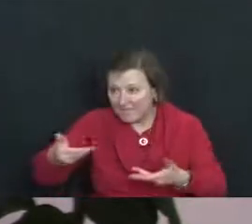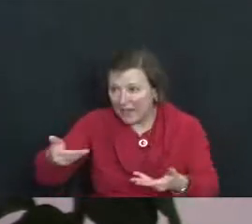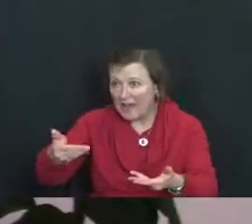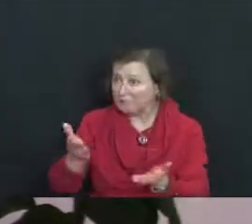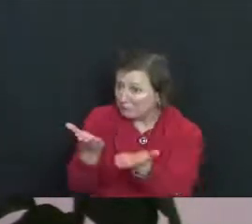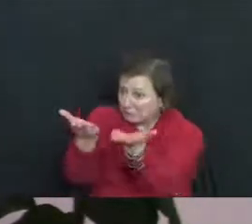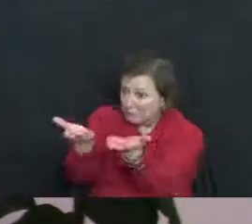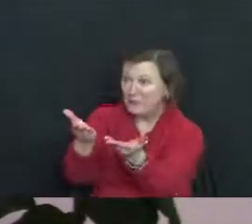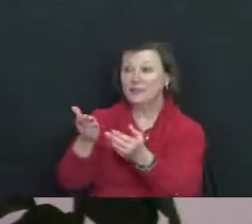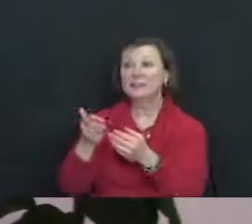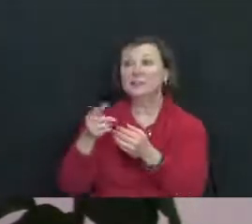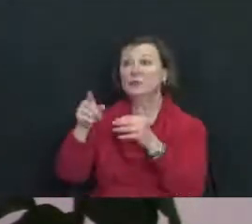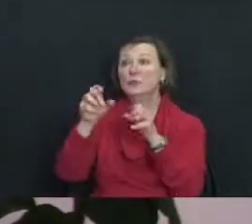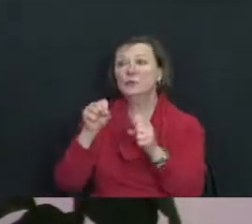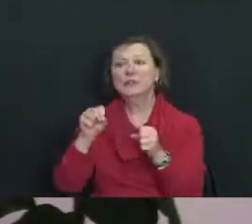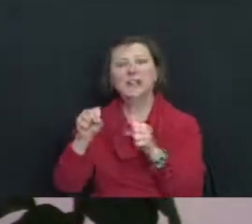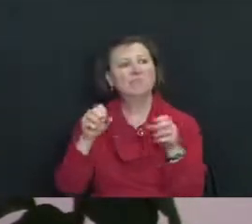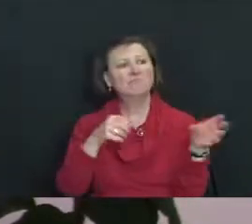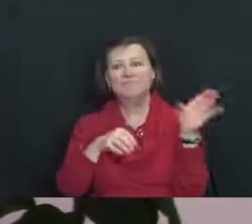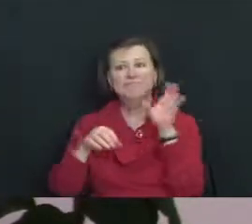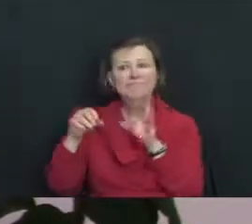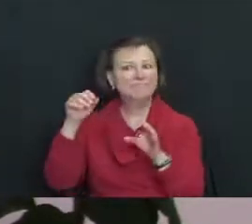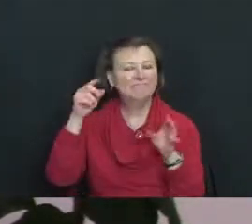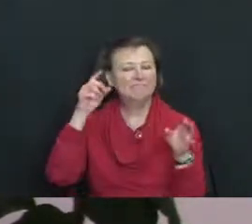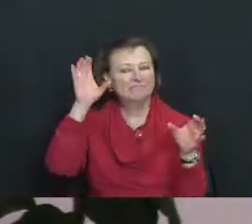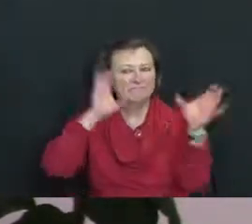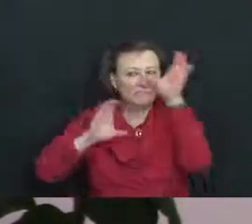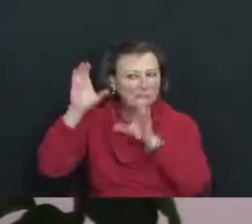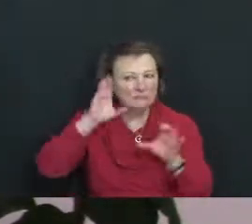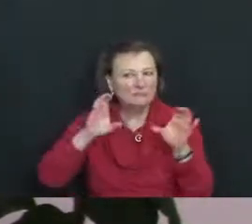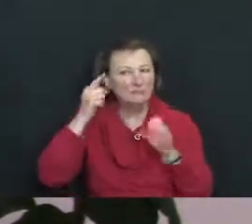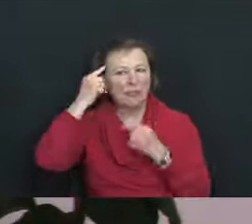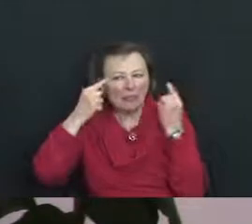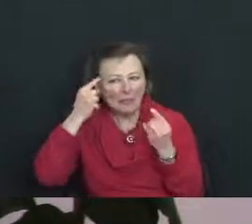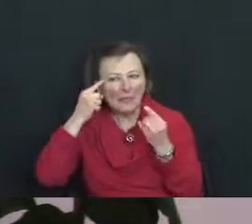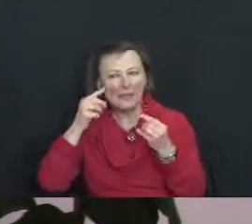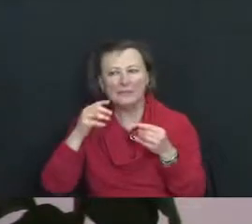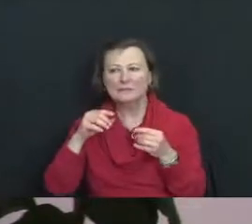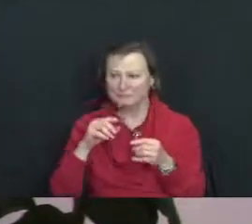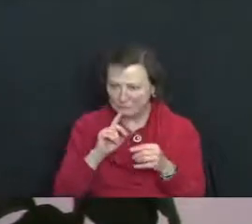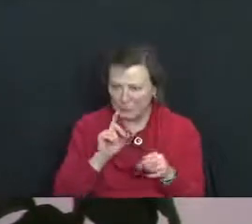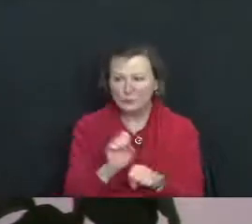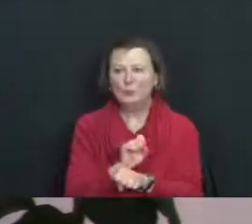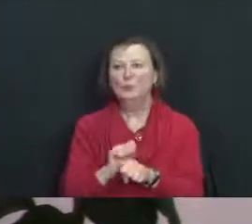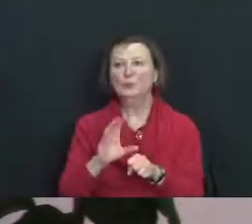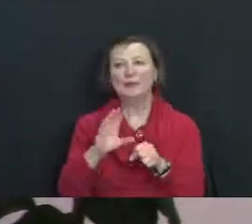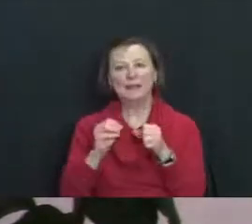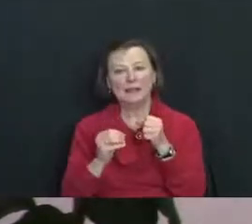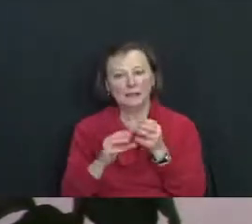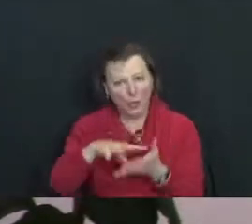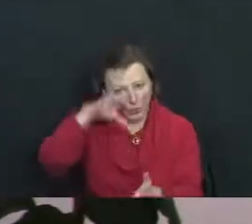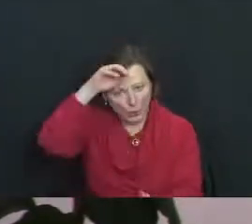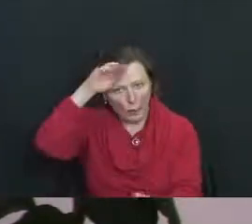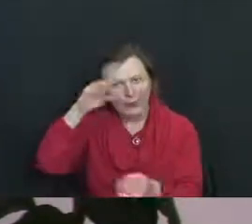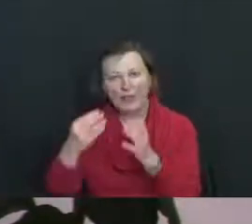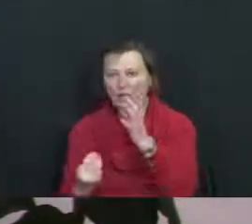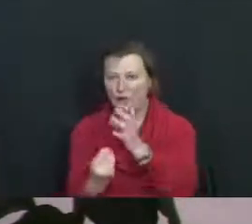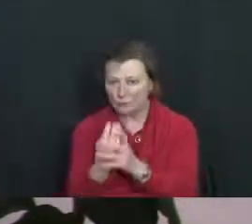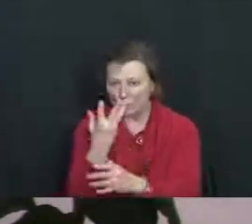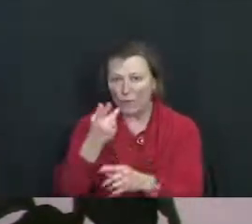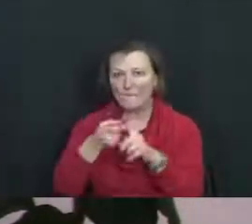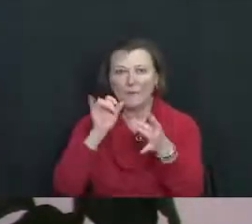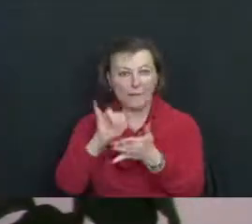they explore in certain directions, and they do so, and learn and grow from the experience, then that's all to the